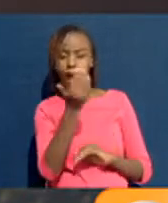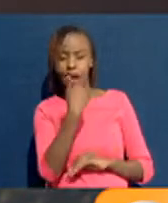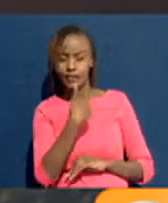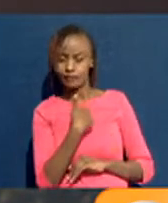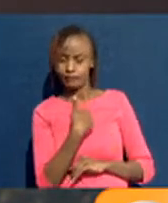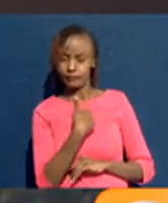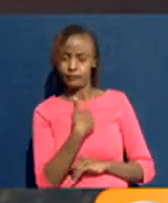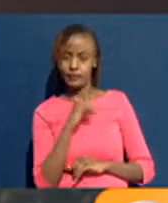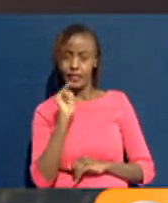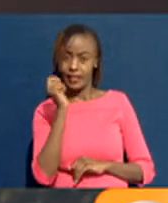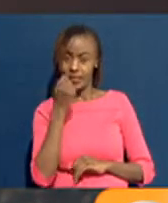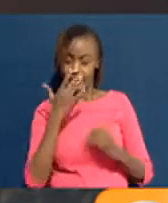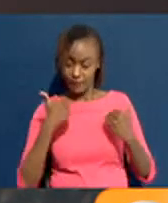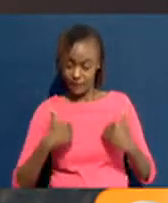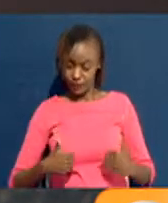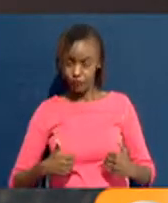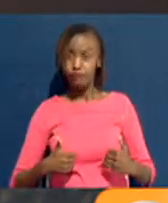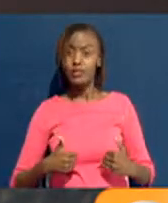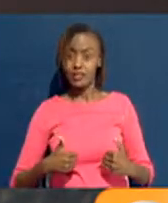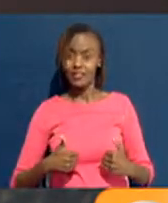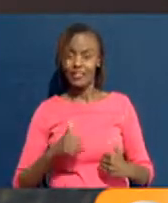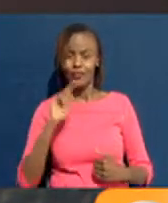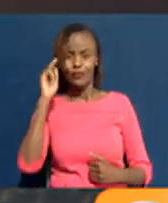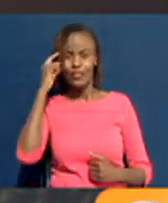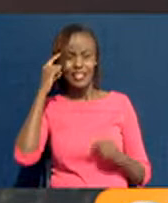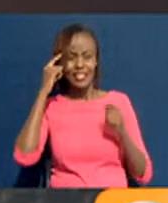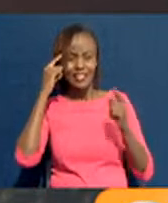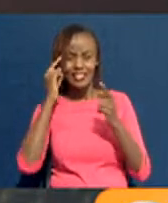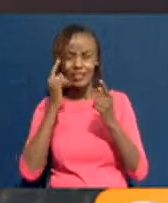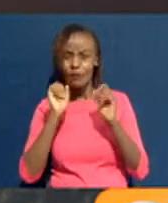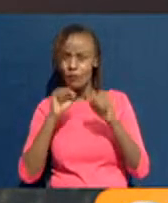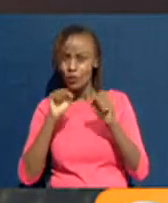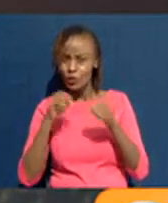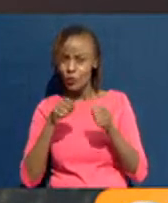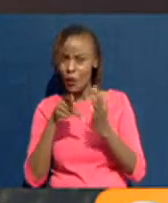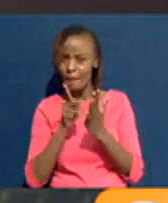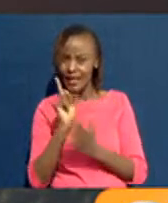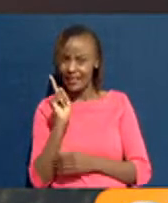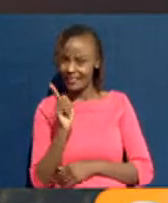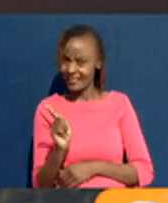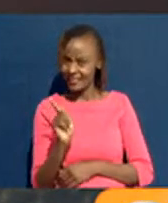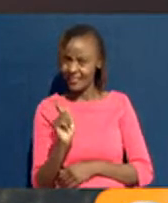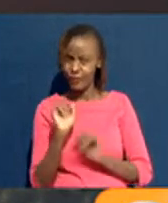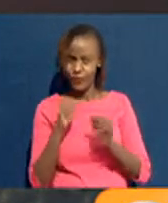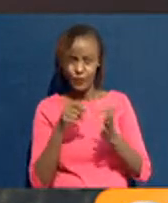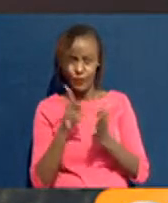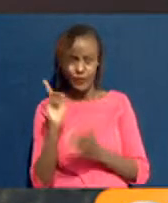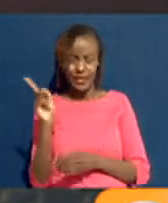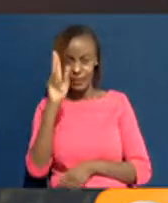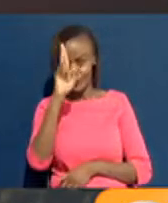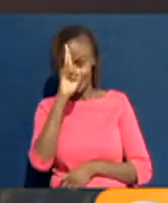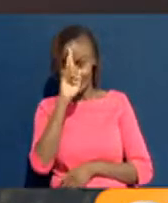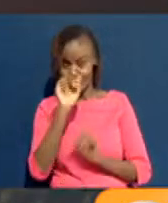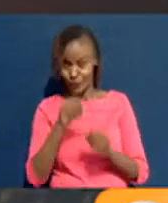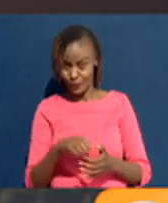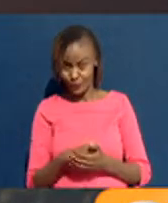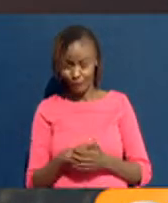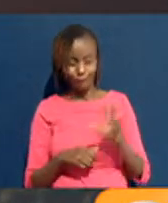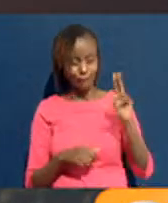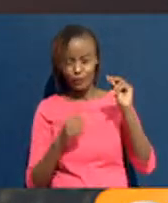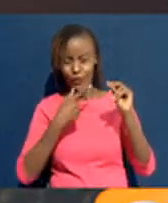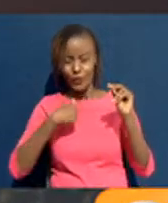citizen, is this a service that we can afford to export? We need that service back